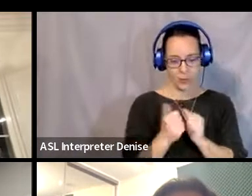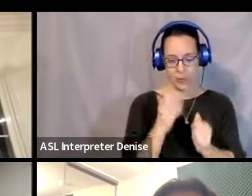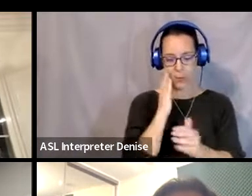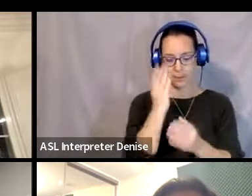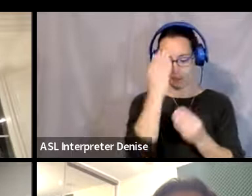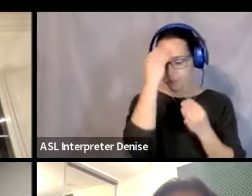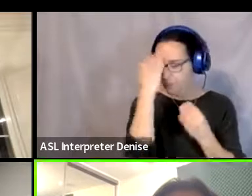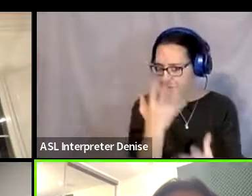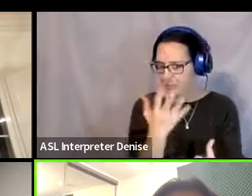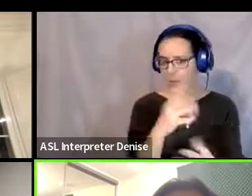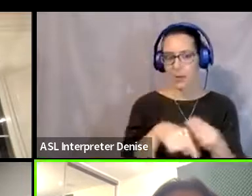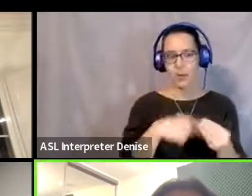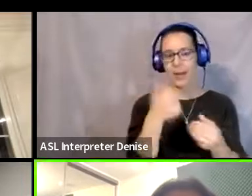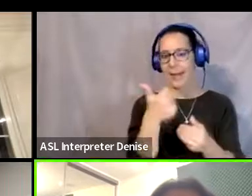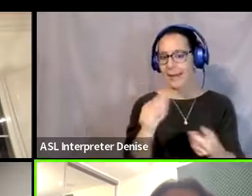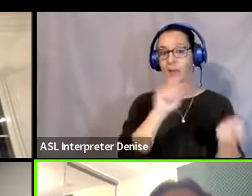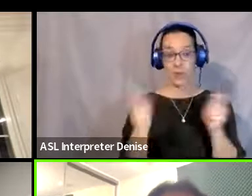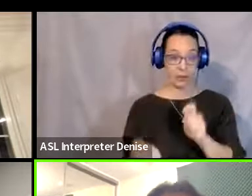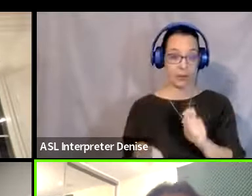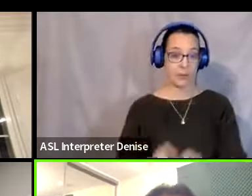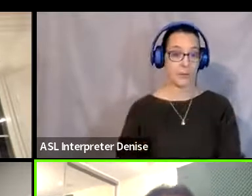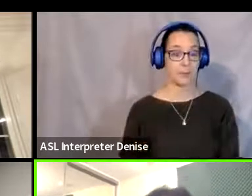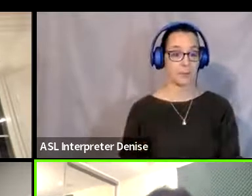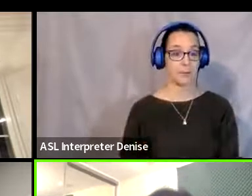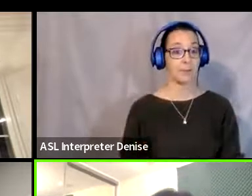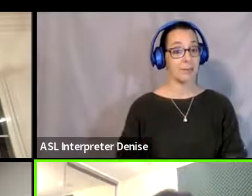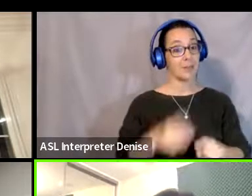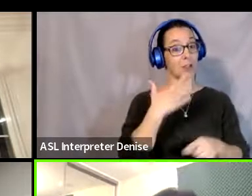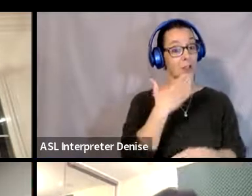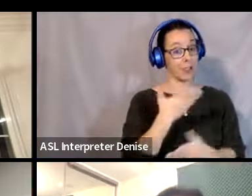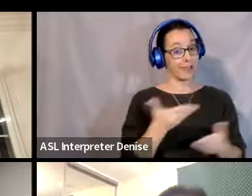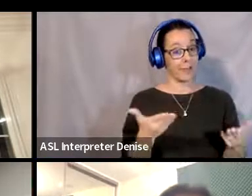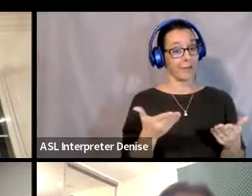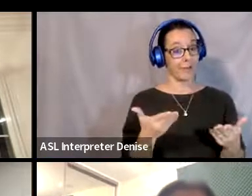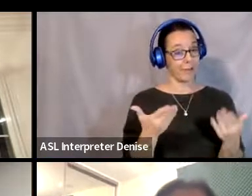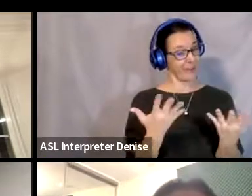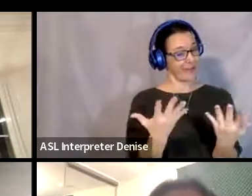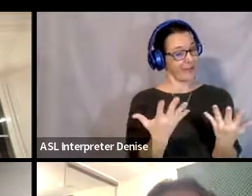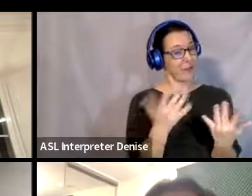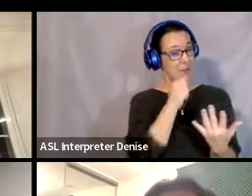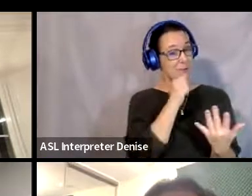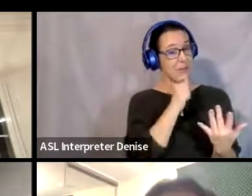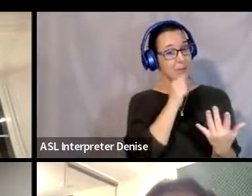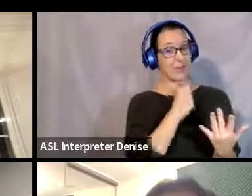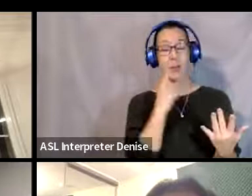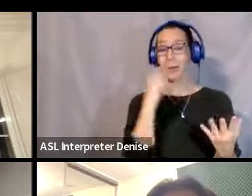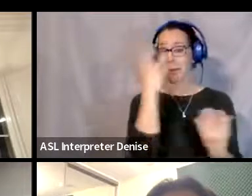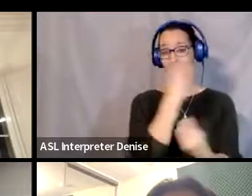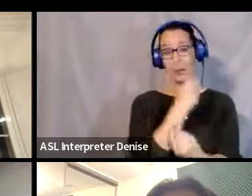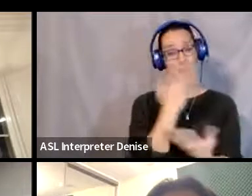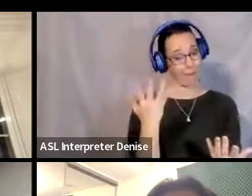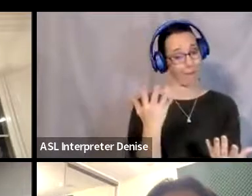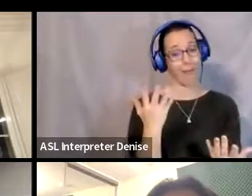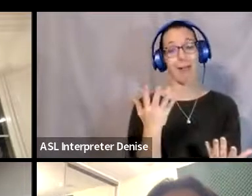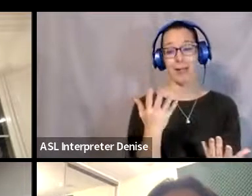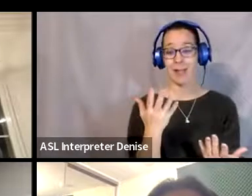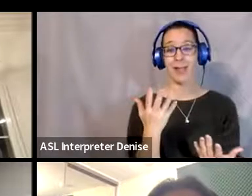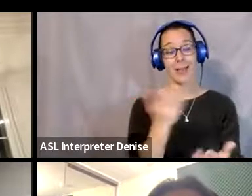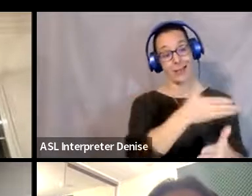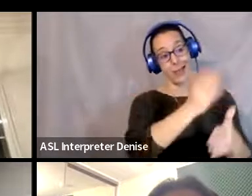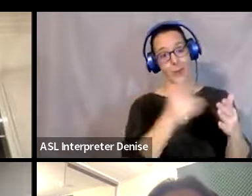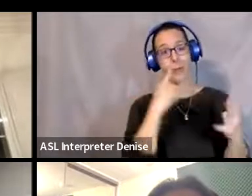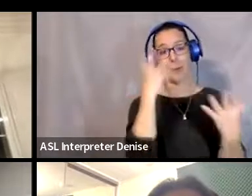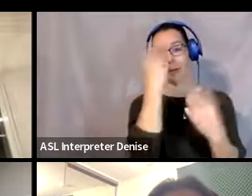any future changes. But it's good stuff. Just hang in, because it's gorgeous facilities that we're going to have, and no